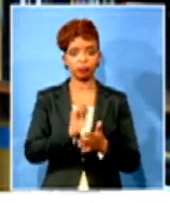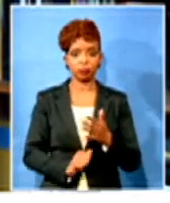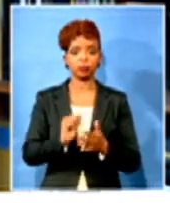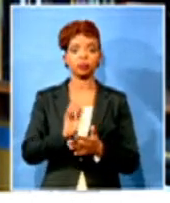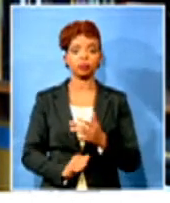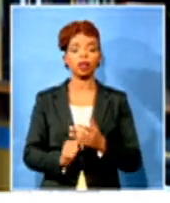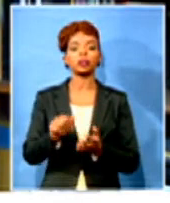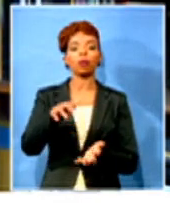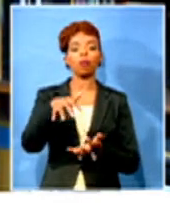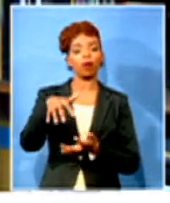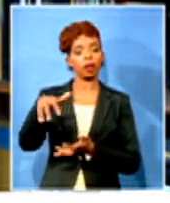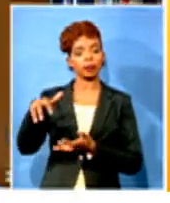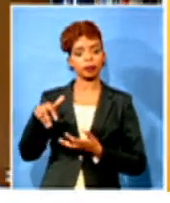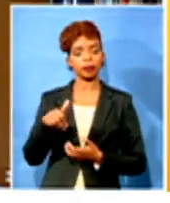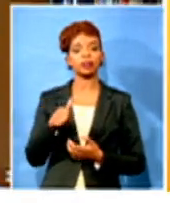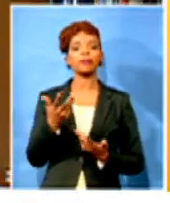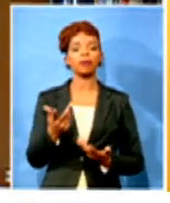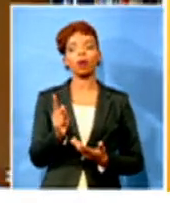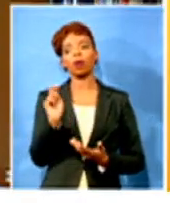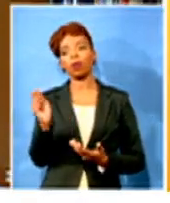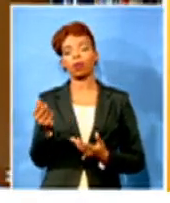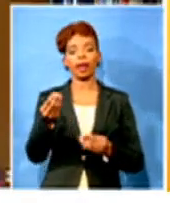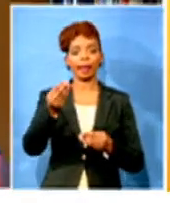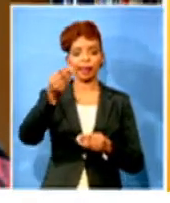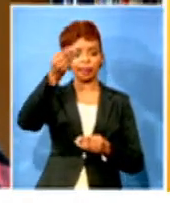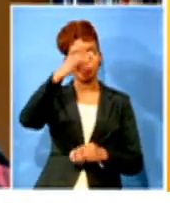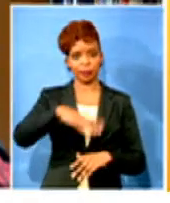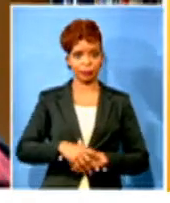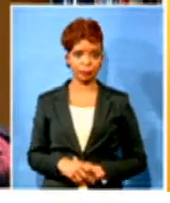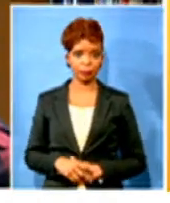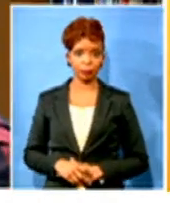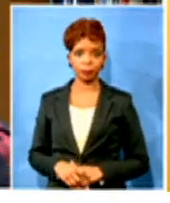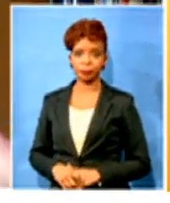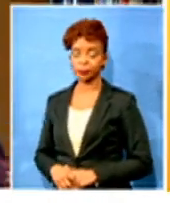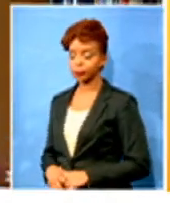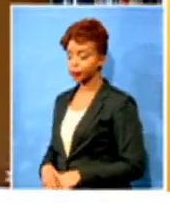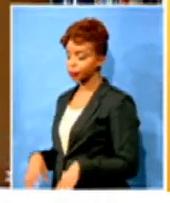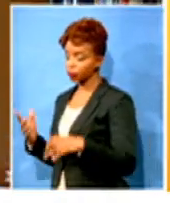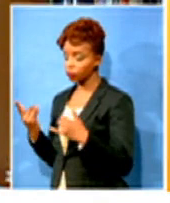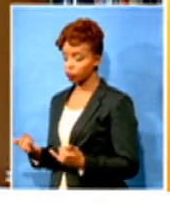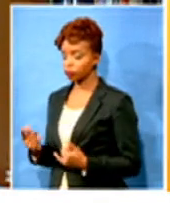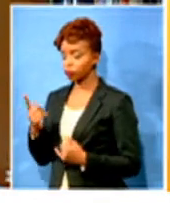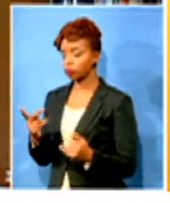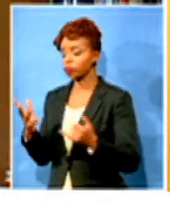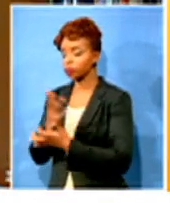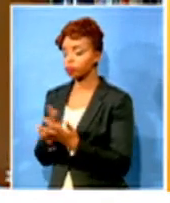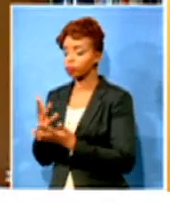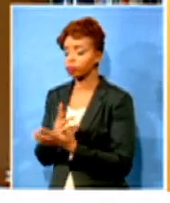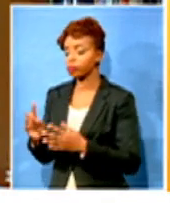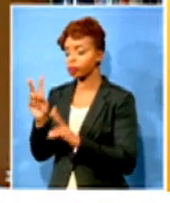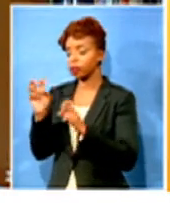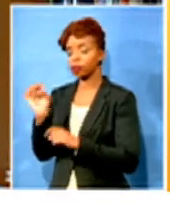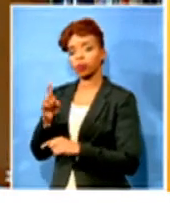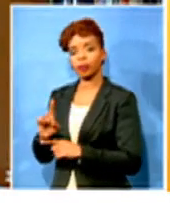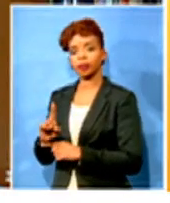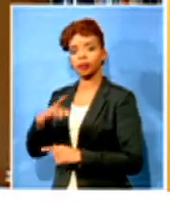interest payments. So looking at government expenditure, Mike, and you talk about the salary bill, but